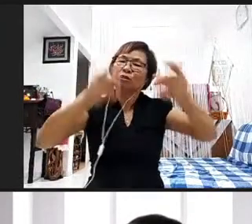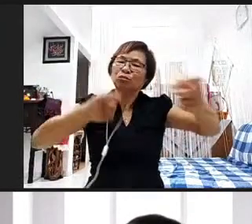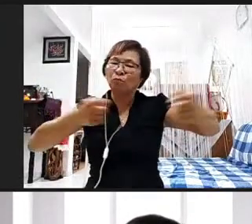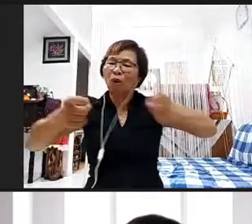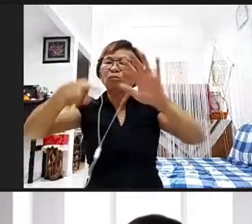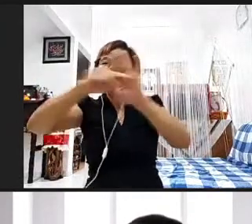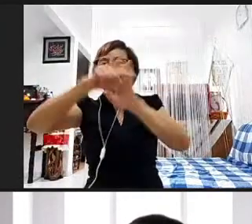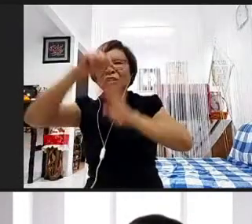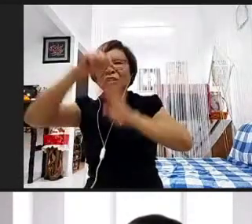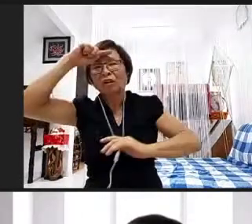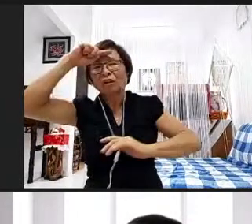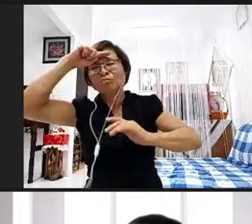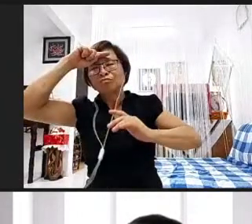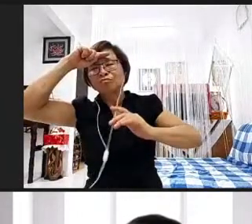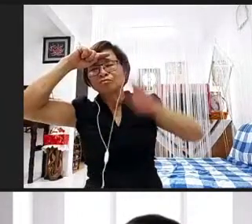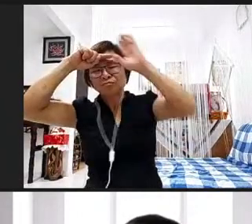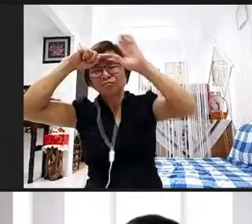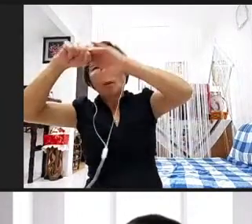thoughts.